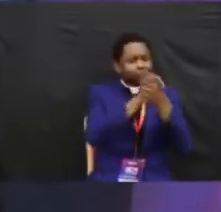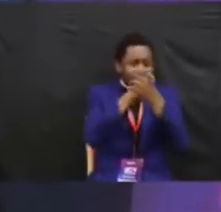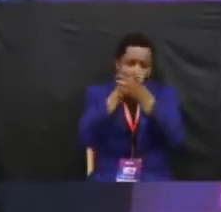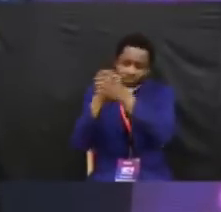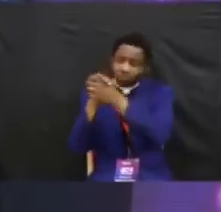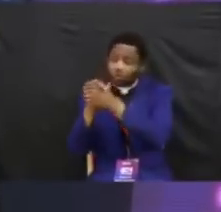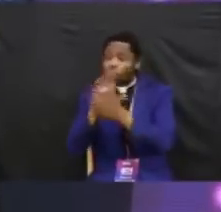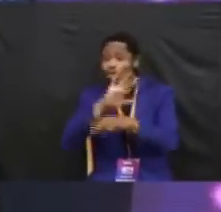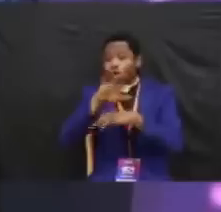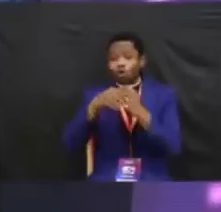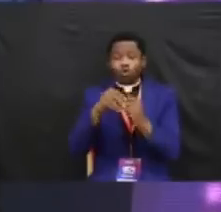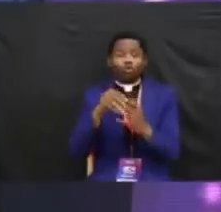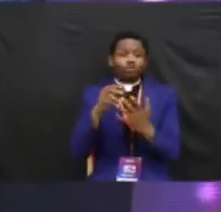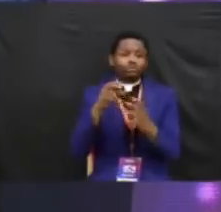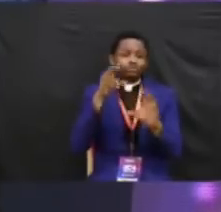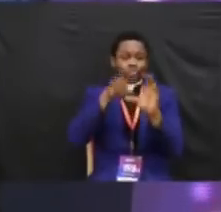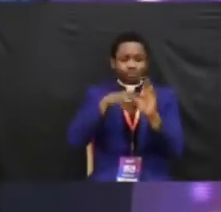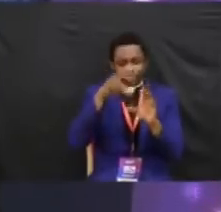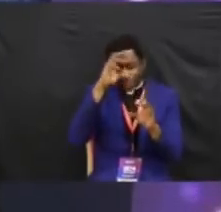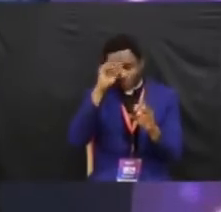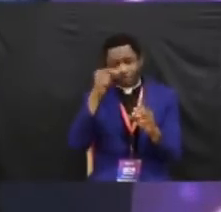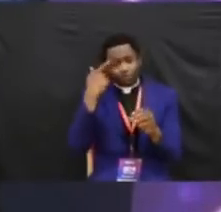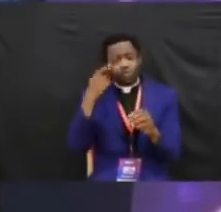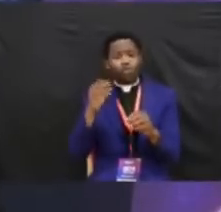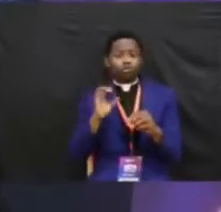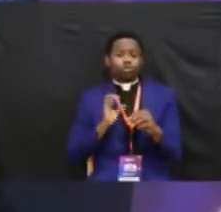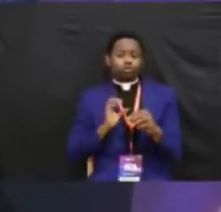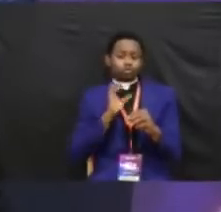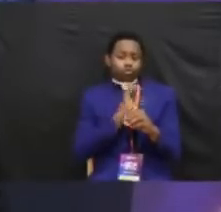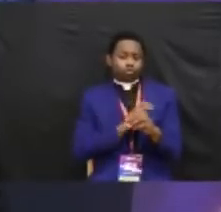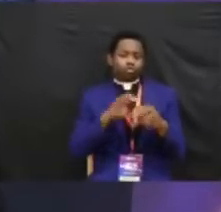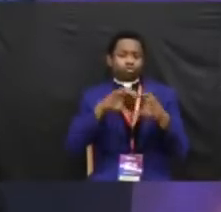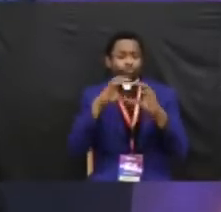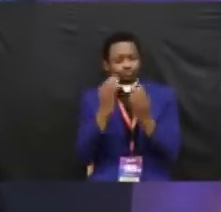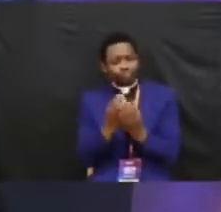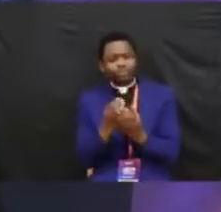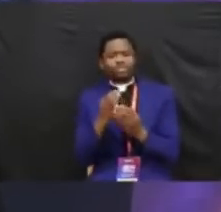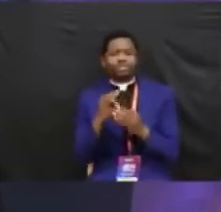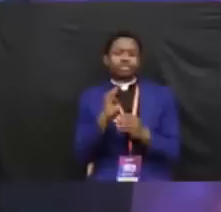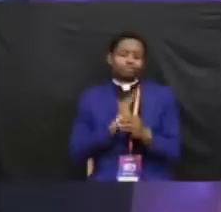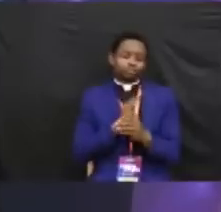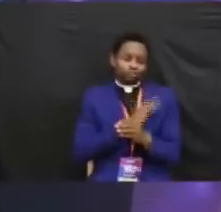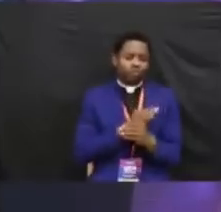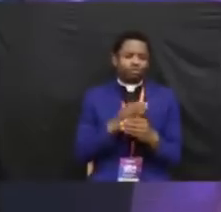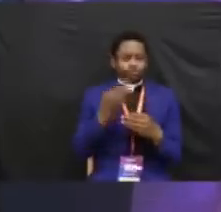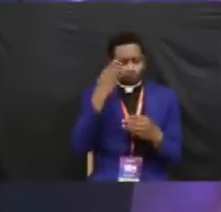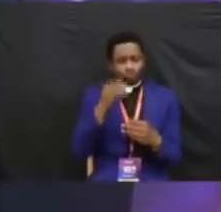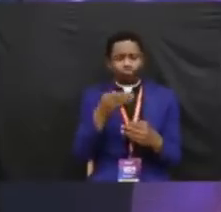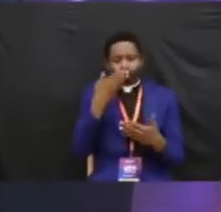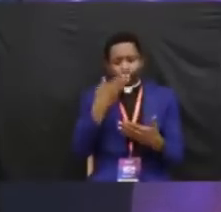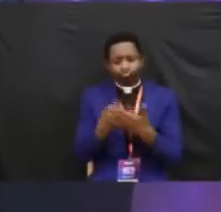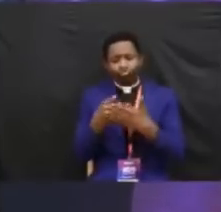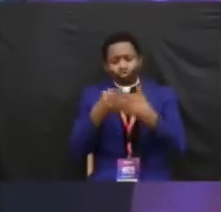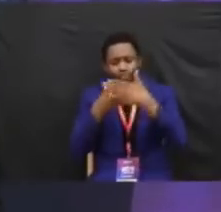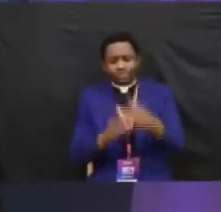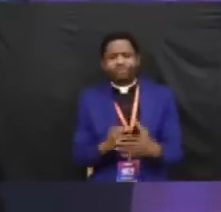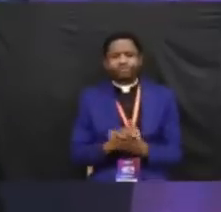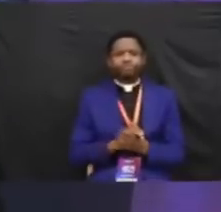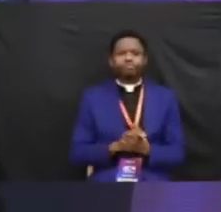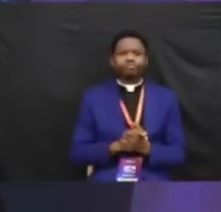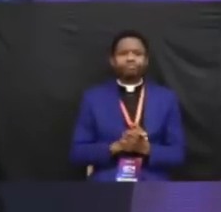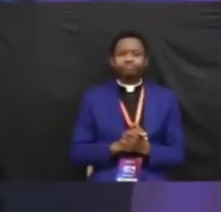all chairpersons of committees and boards for providing good leadership. Now to the